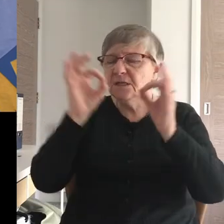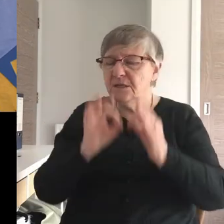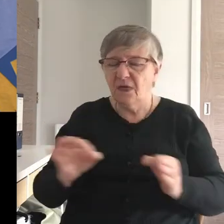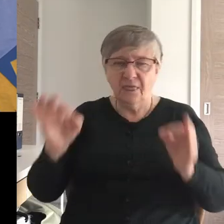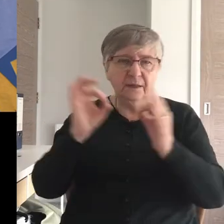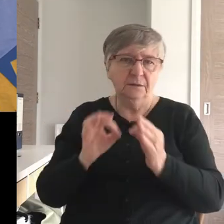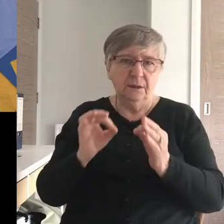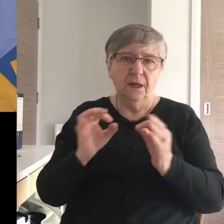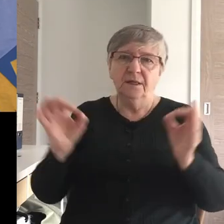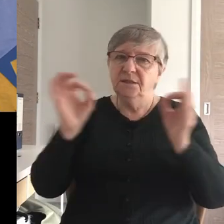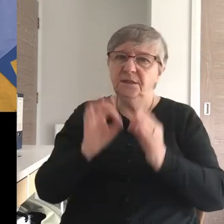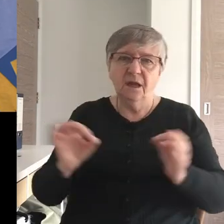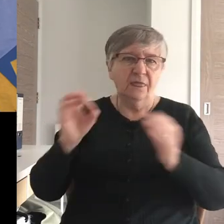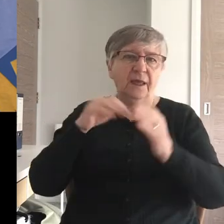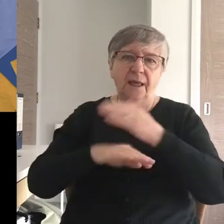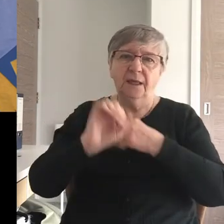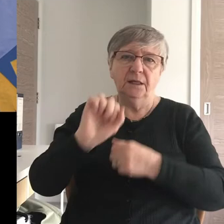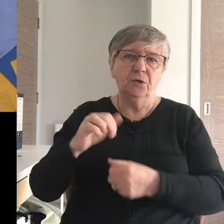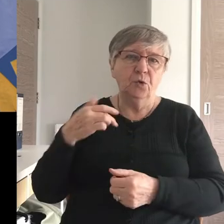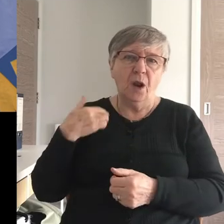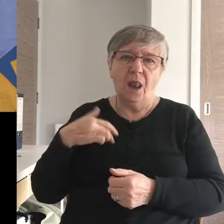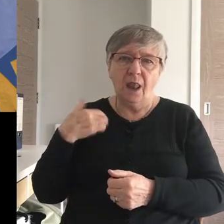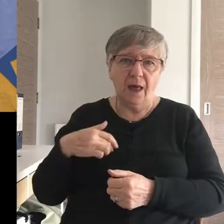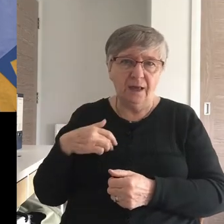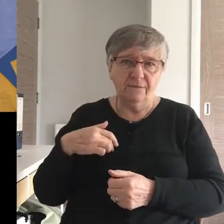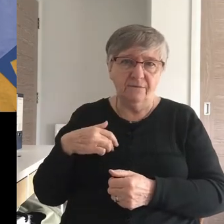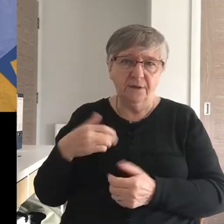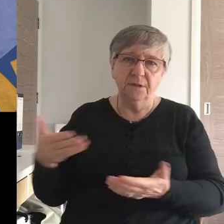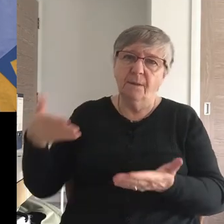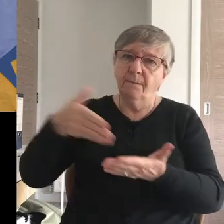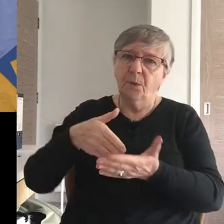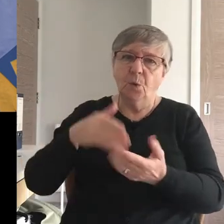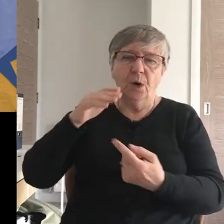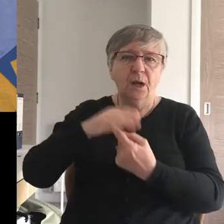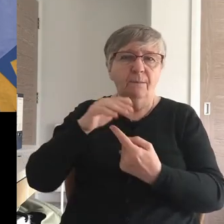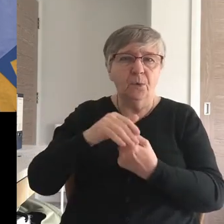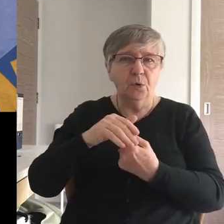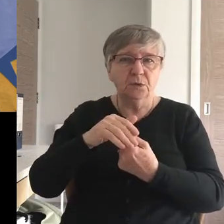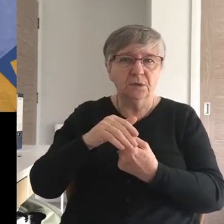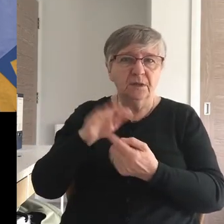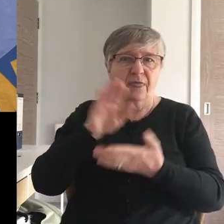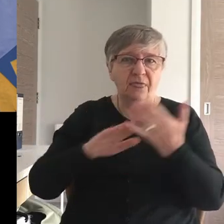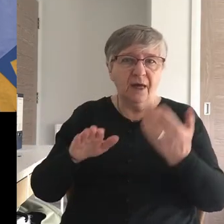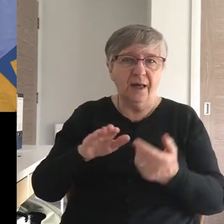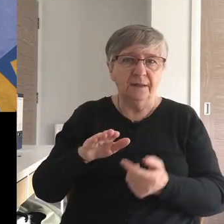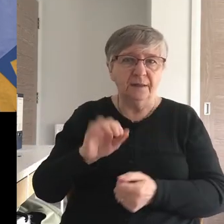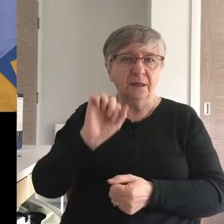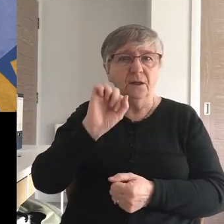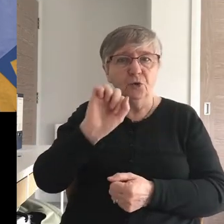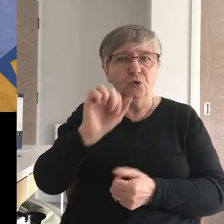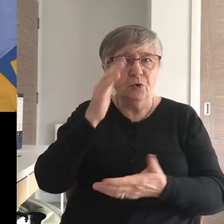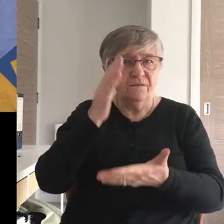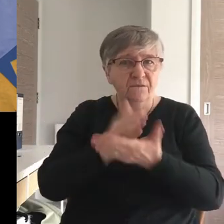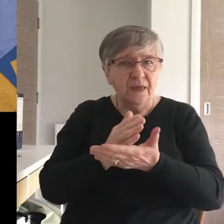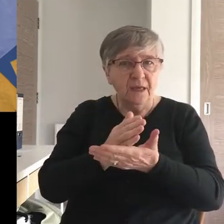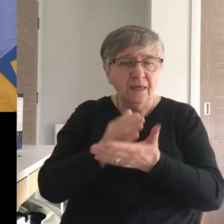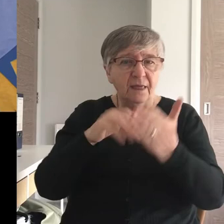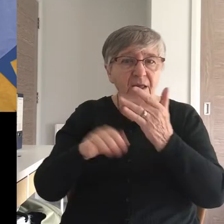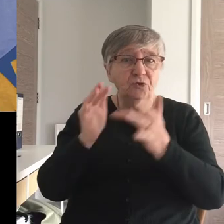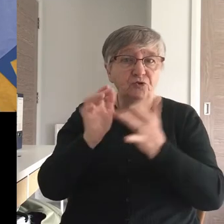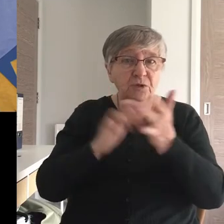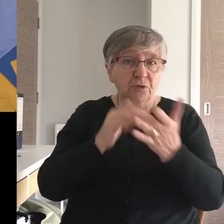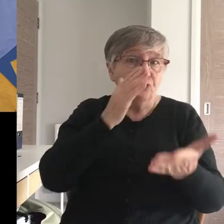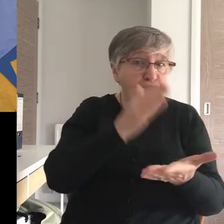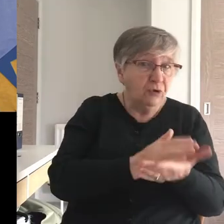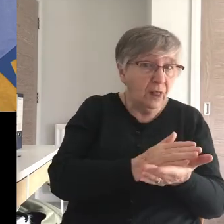nothing at all in life that will be more important than the question about whether your faith in Jesus is real or